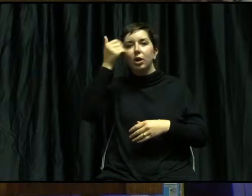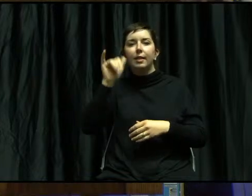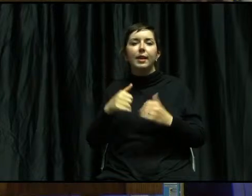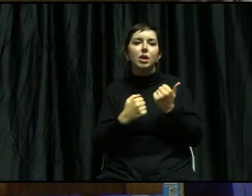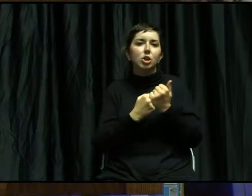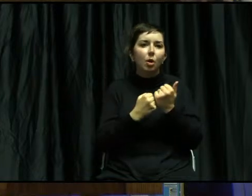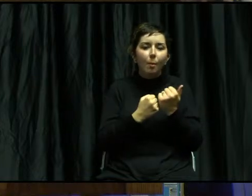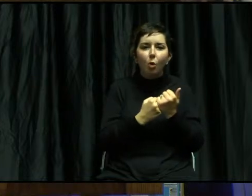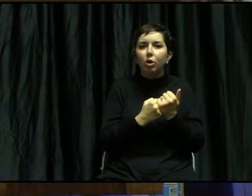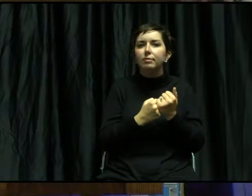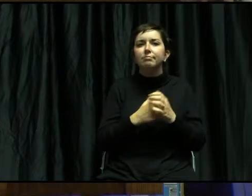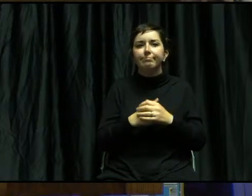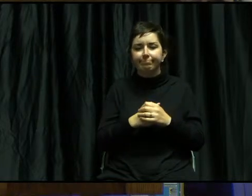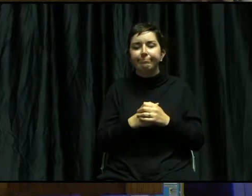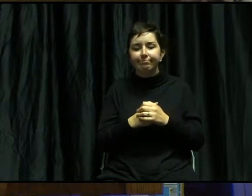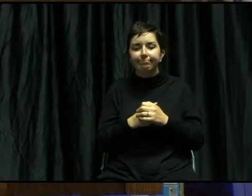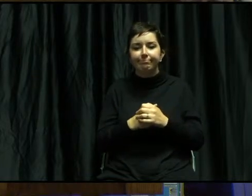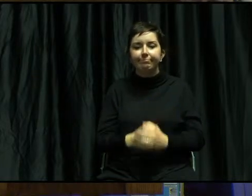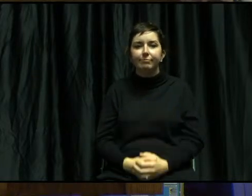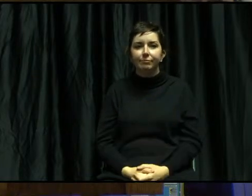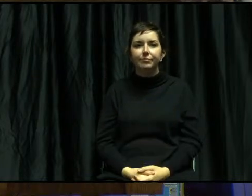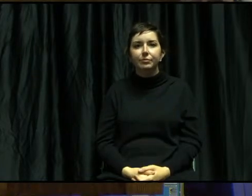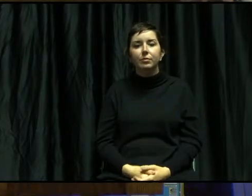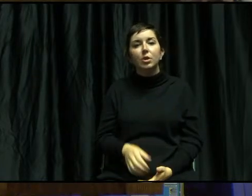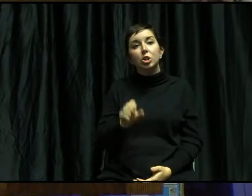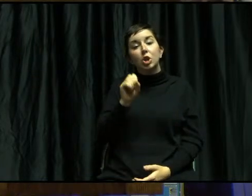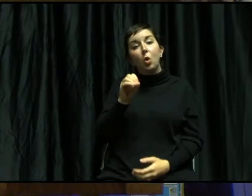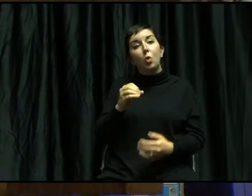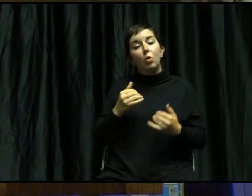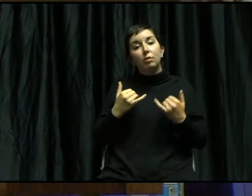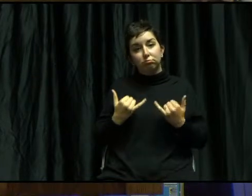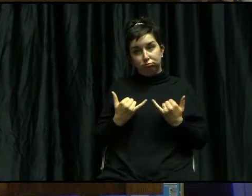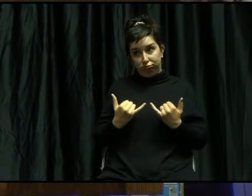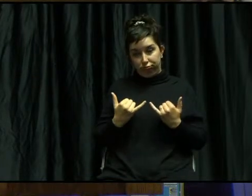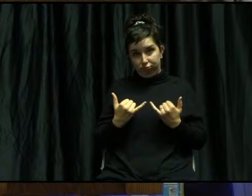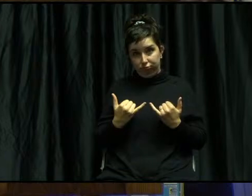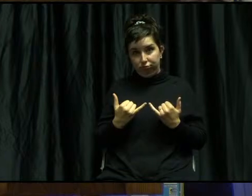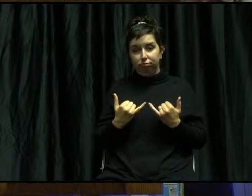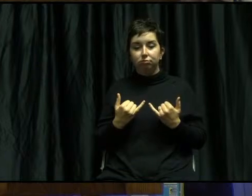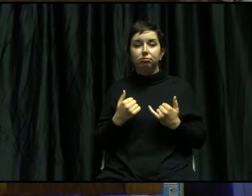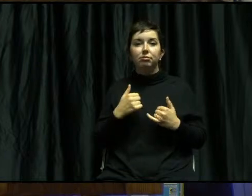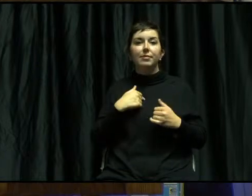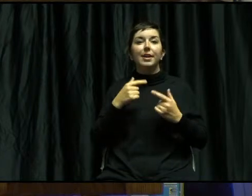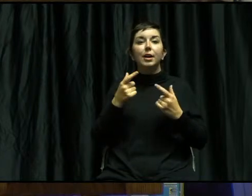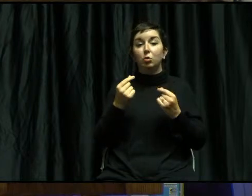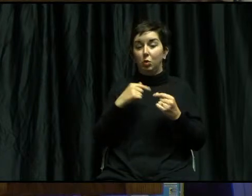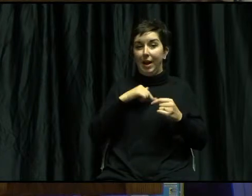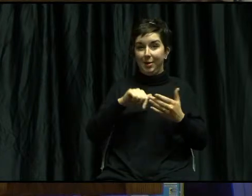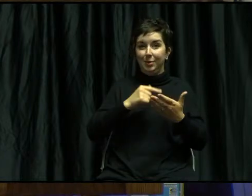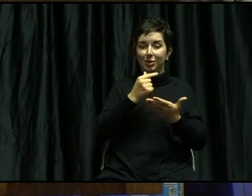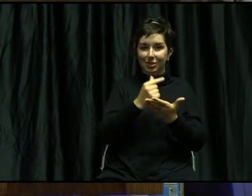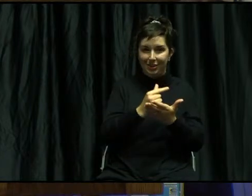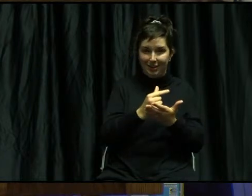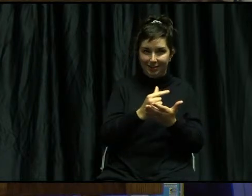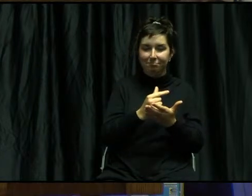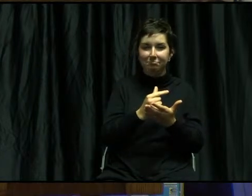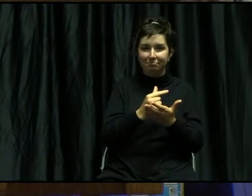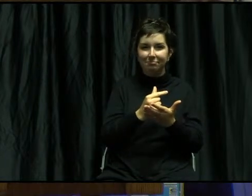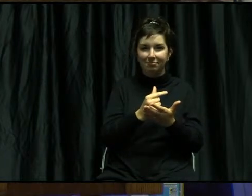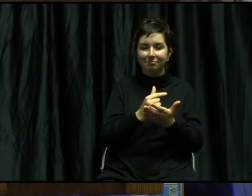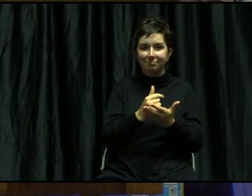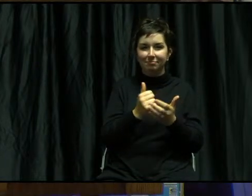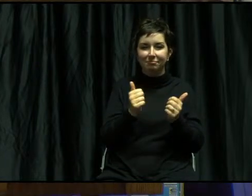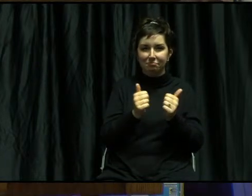in the throes of grief. So today, I am graduating with a breadth of both